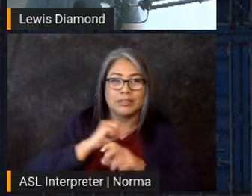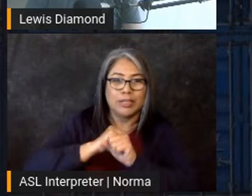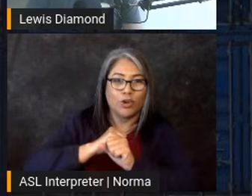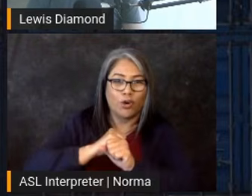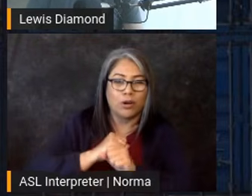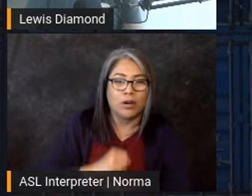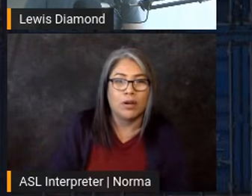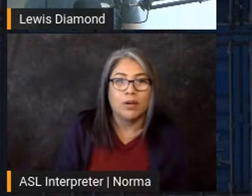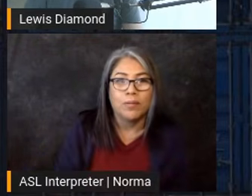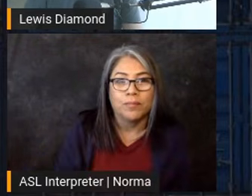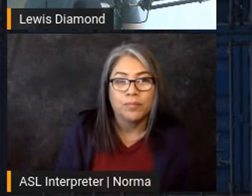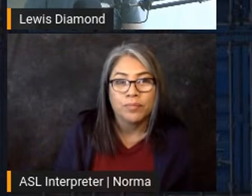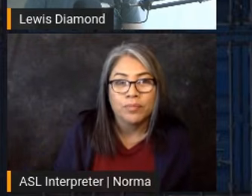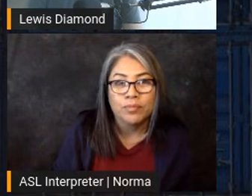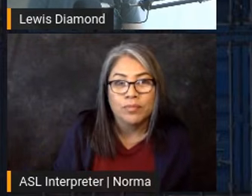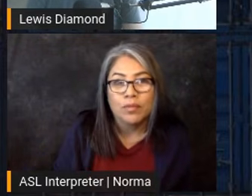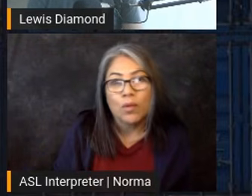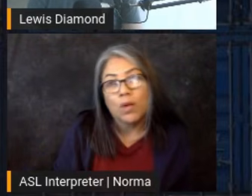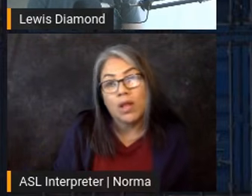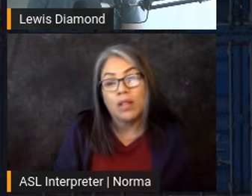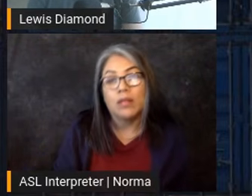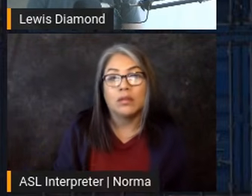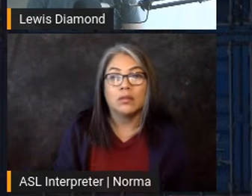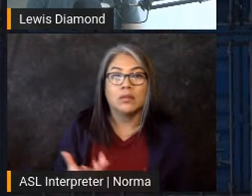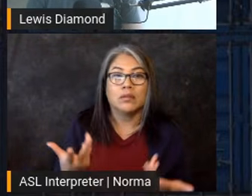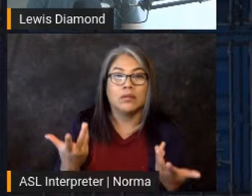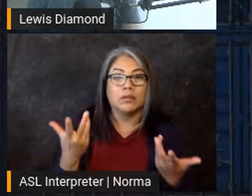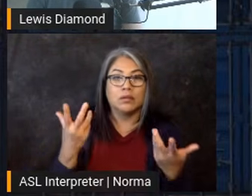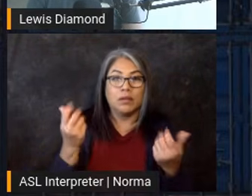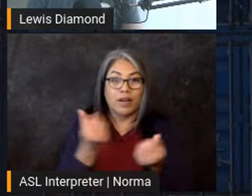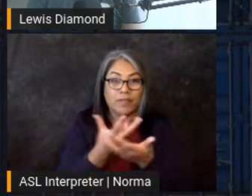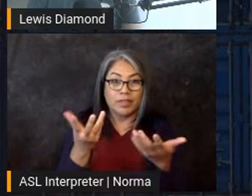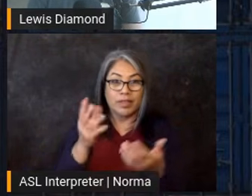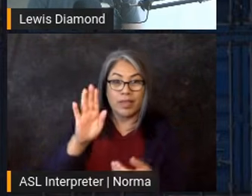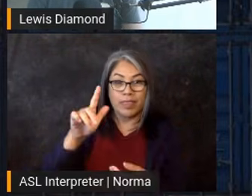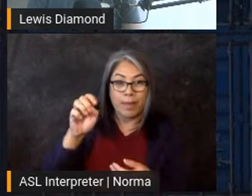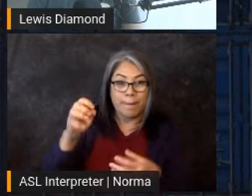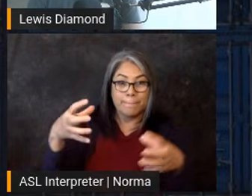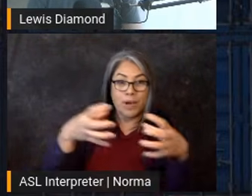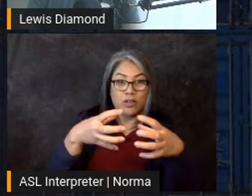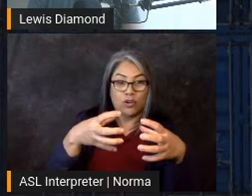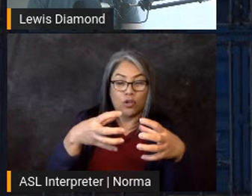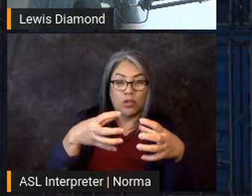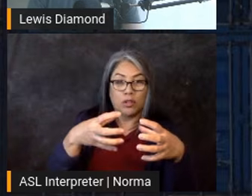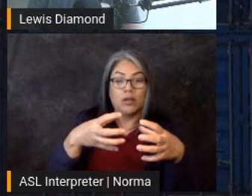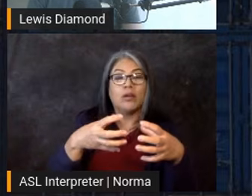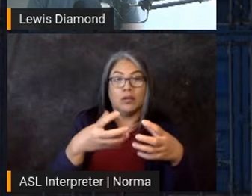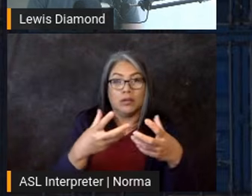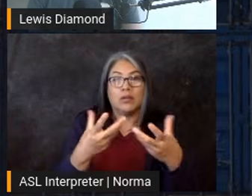Well, everything that's in that bundle is